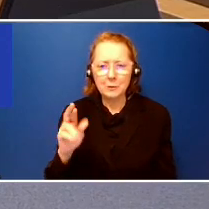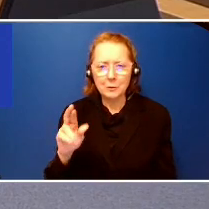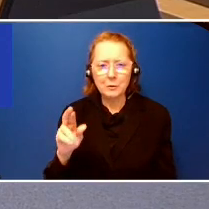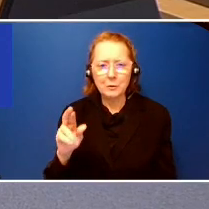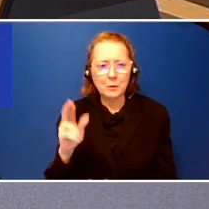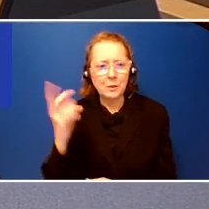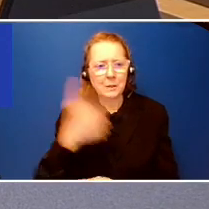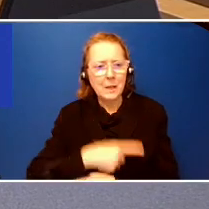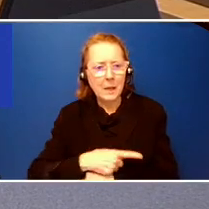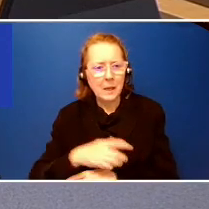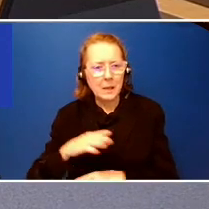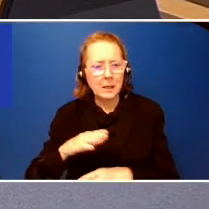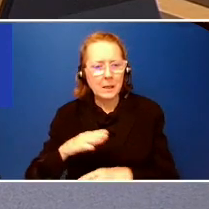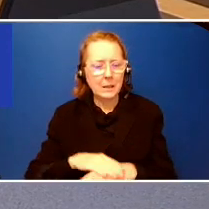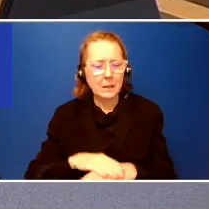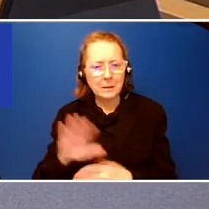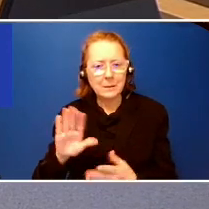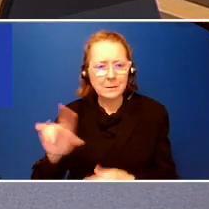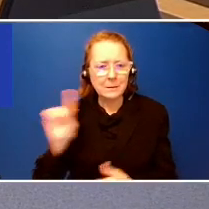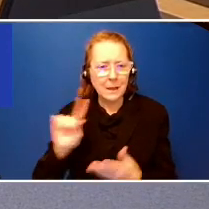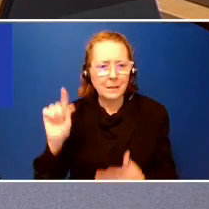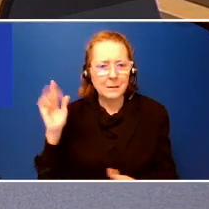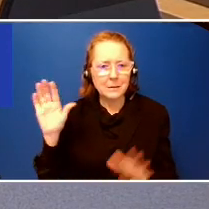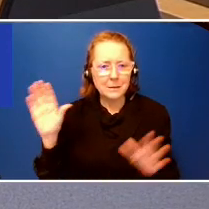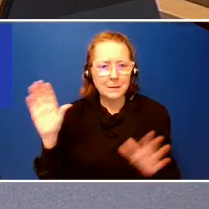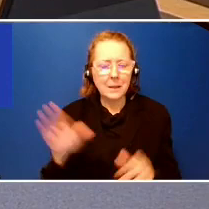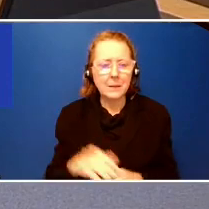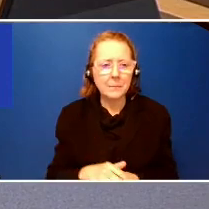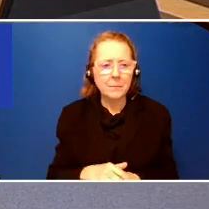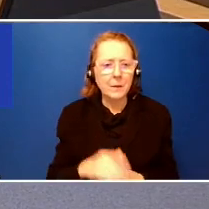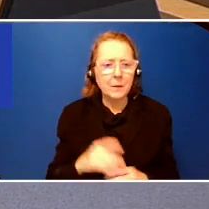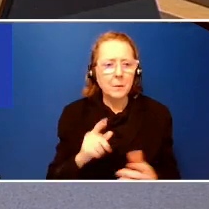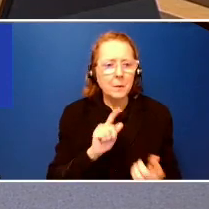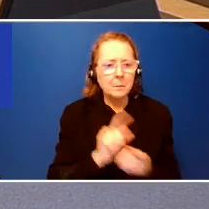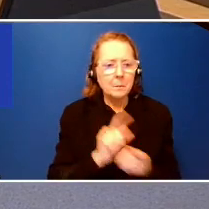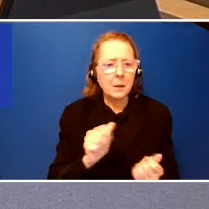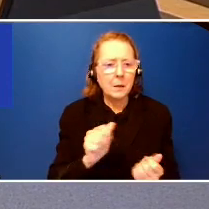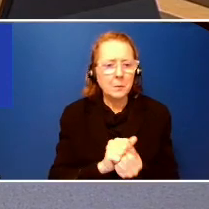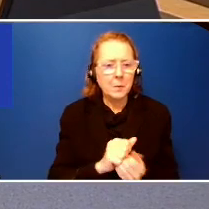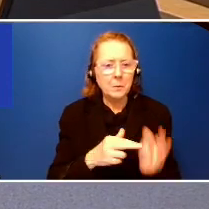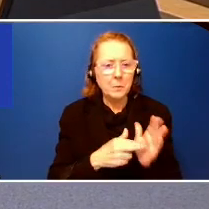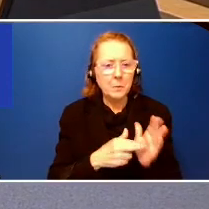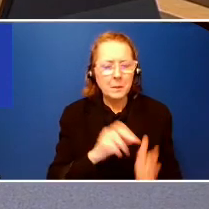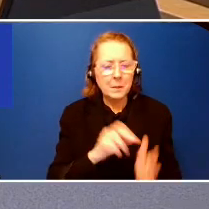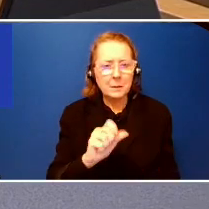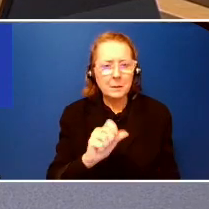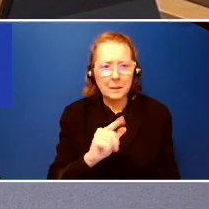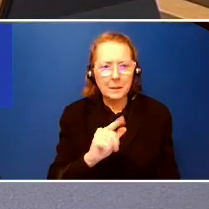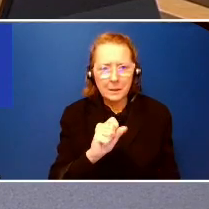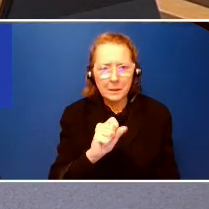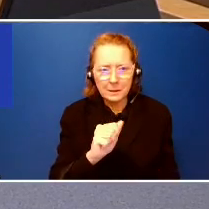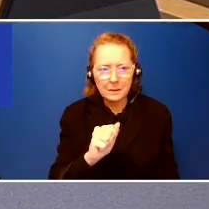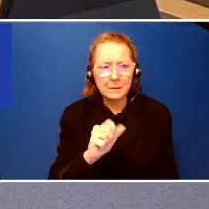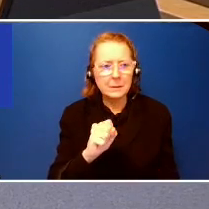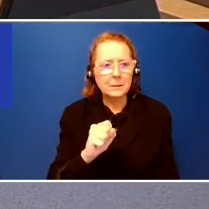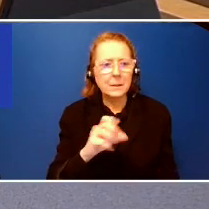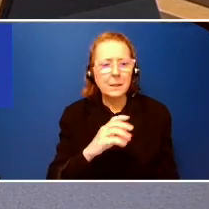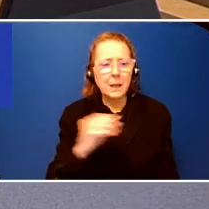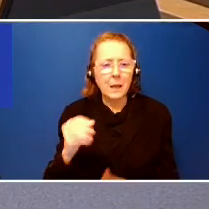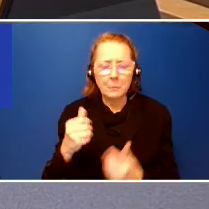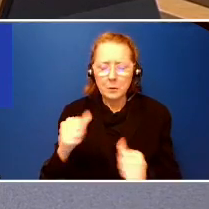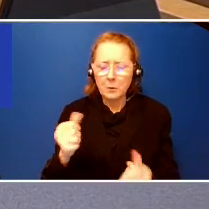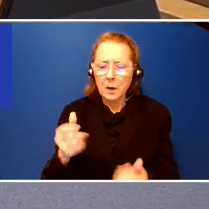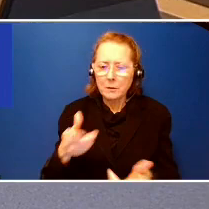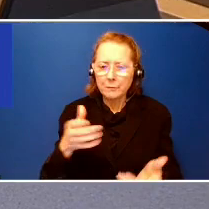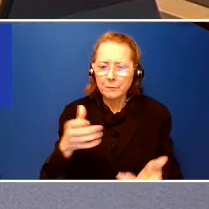airport last week and also met with Representative Salinas to talk about our priorities here in the city to try to garner more funding